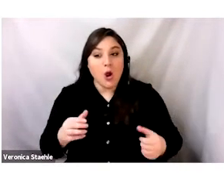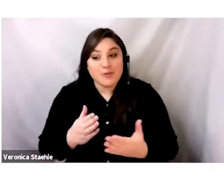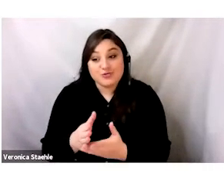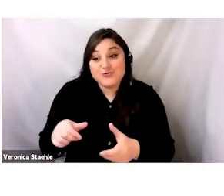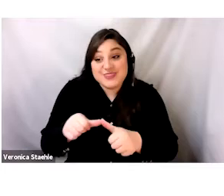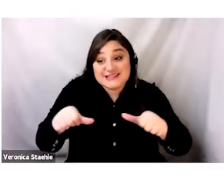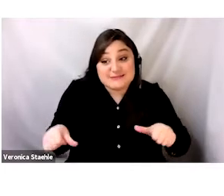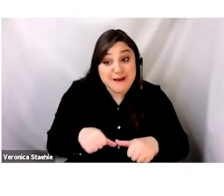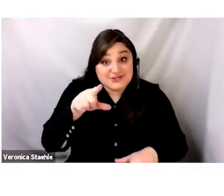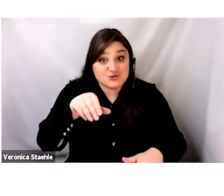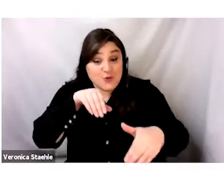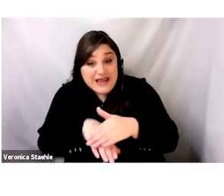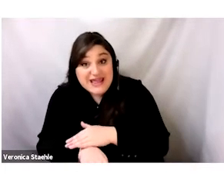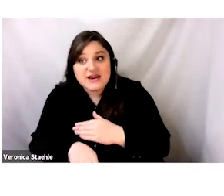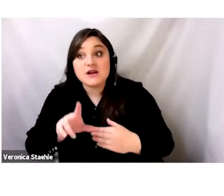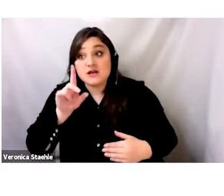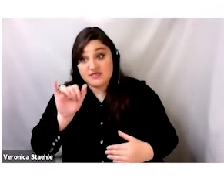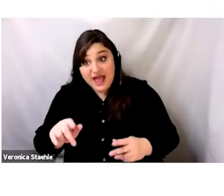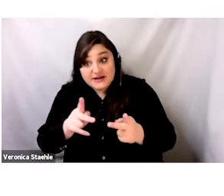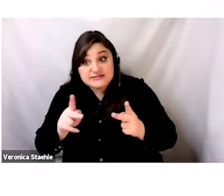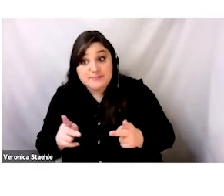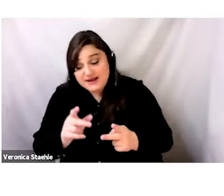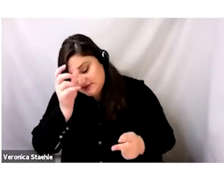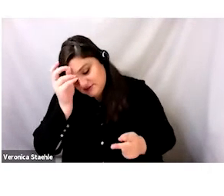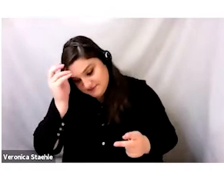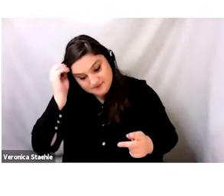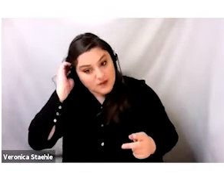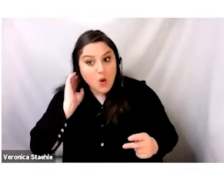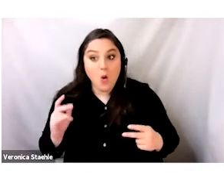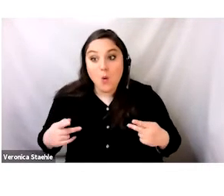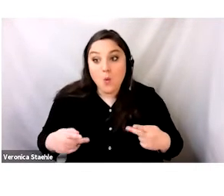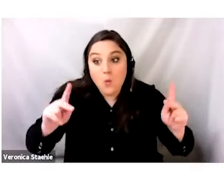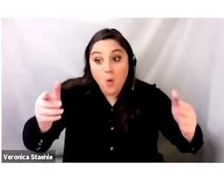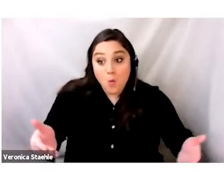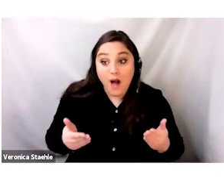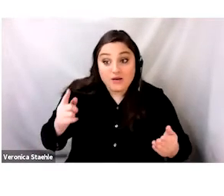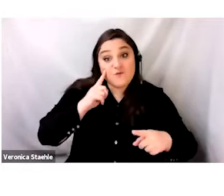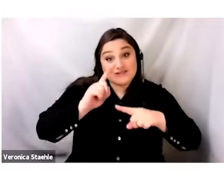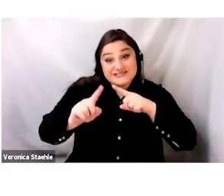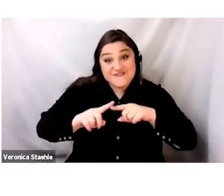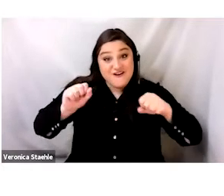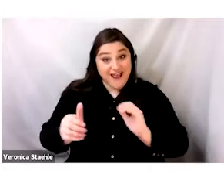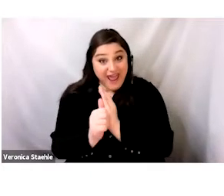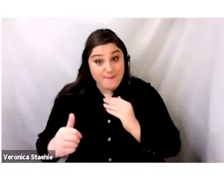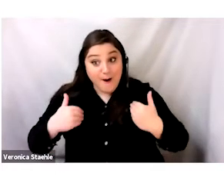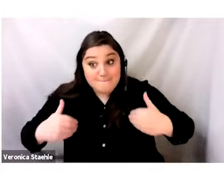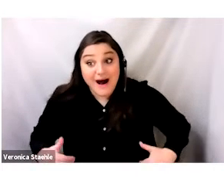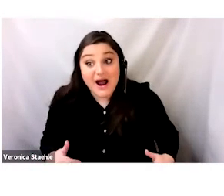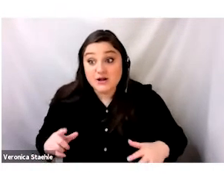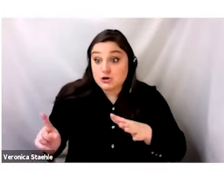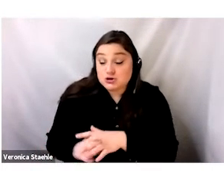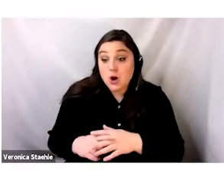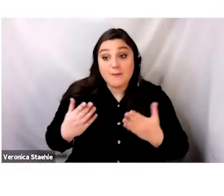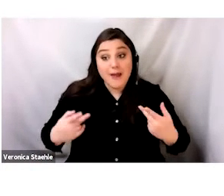space actually been set up where people that are differently abled, and I mean that across the spectrum from able-bodied to maybe having